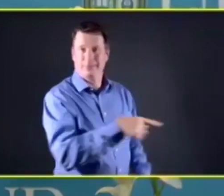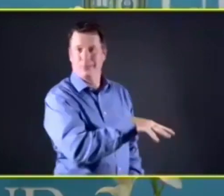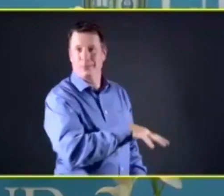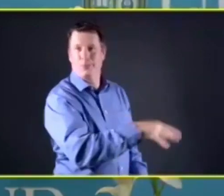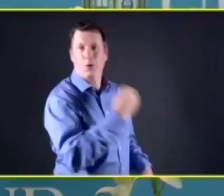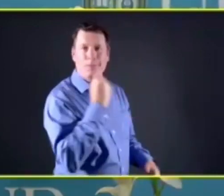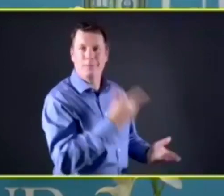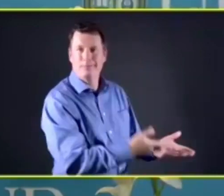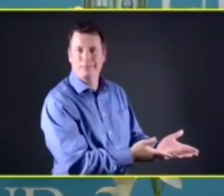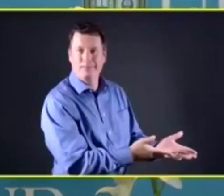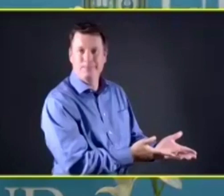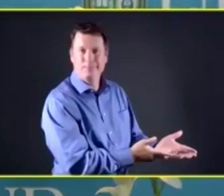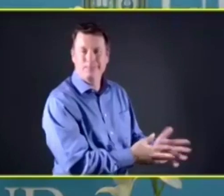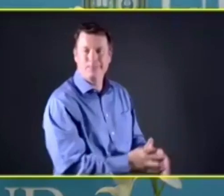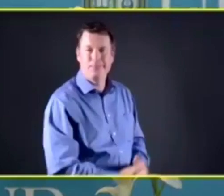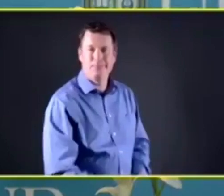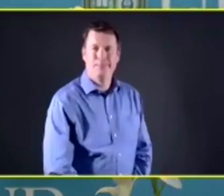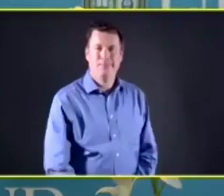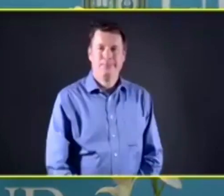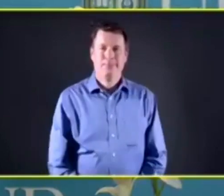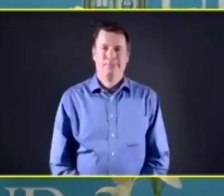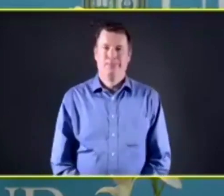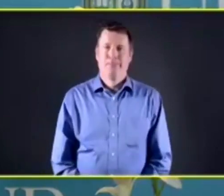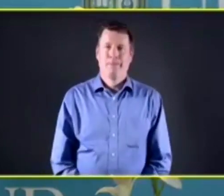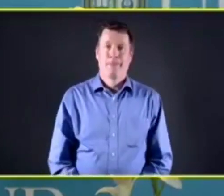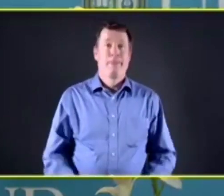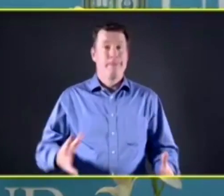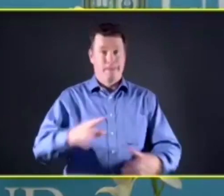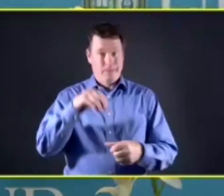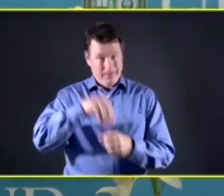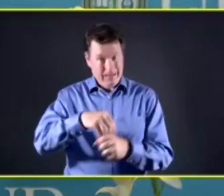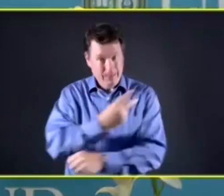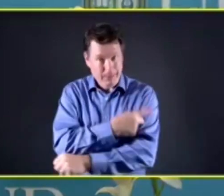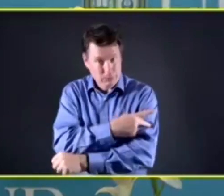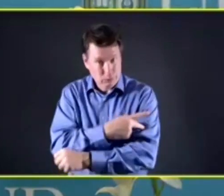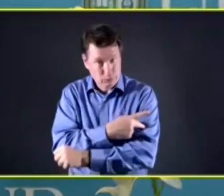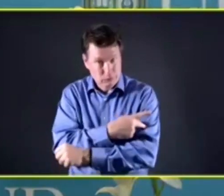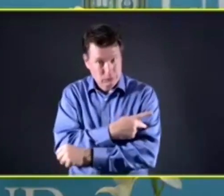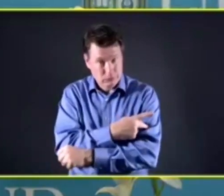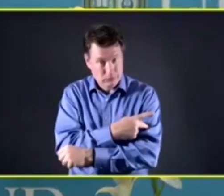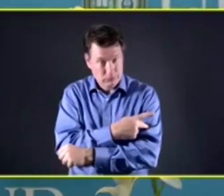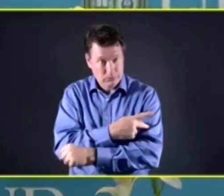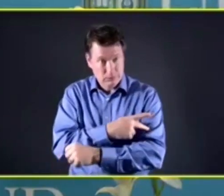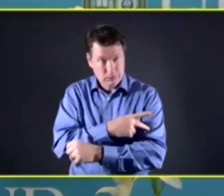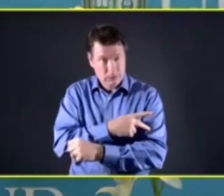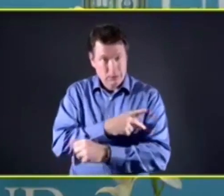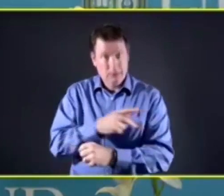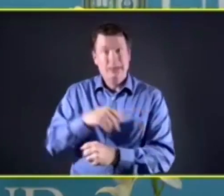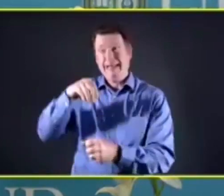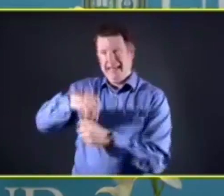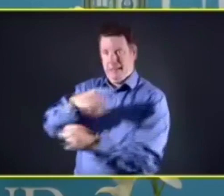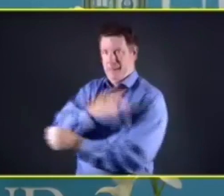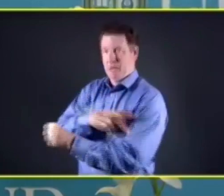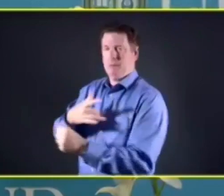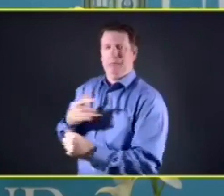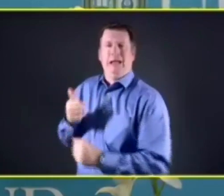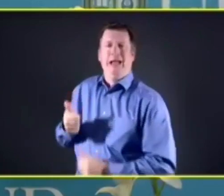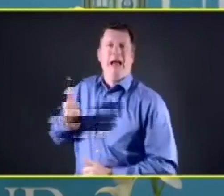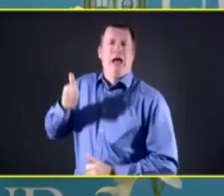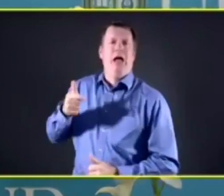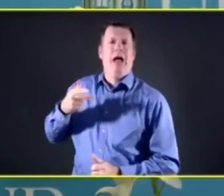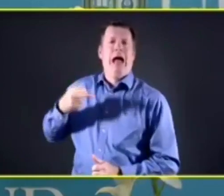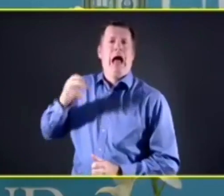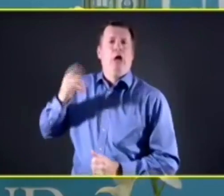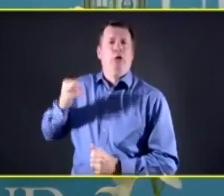daily monitoring. And likewise, the dose is a little bit higher there too. So anything we do has